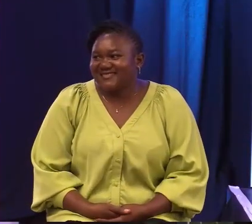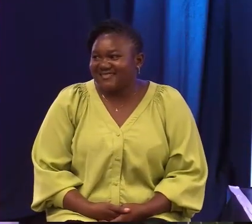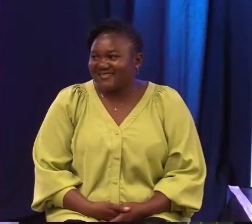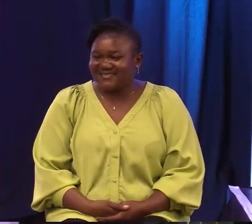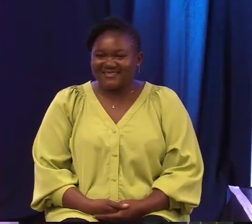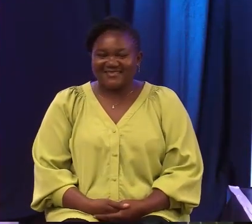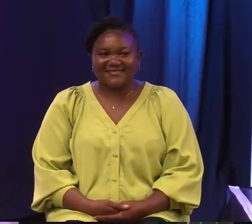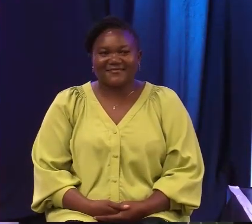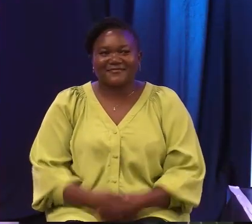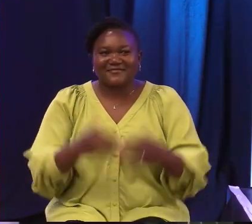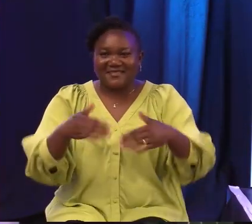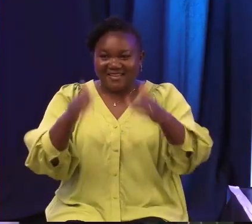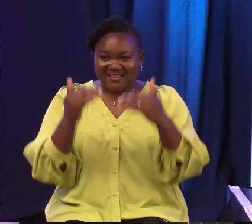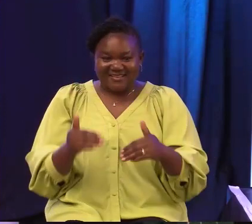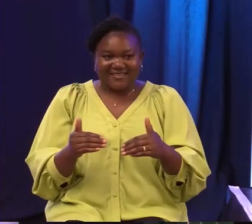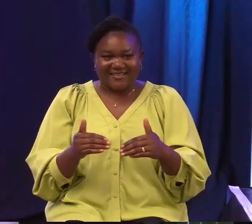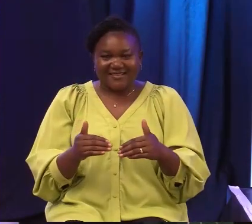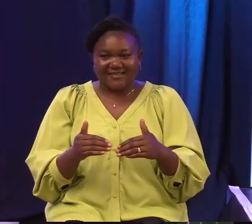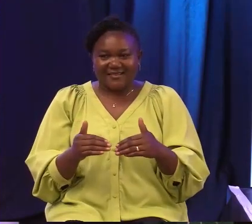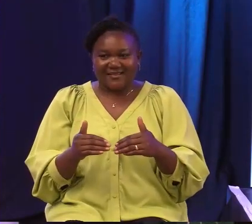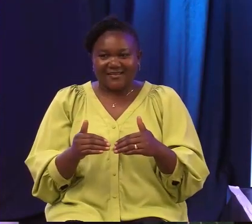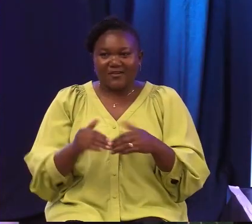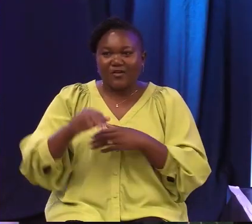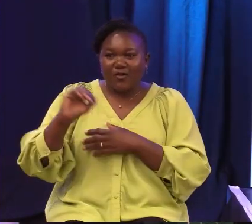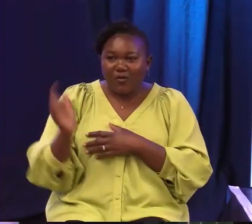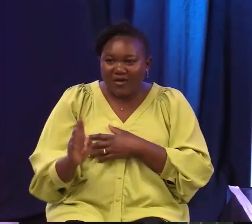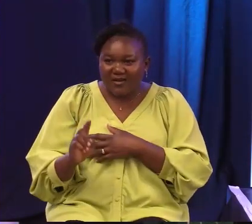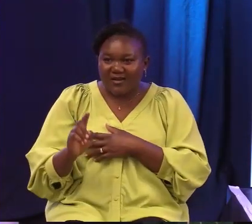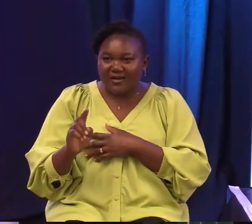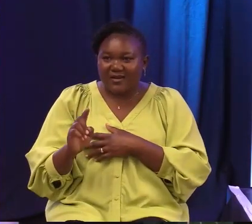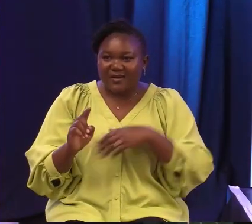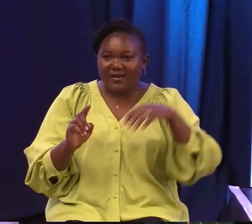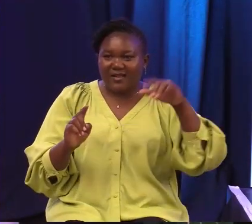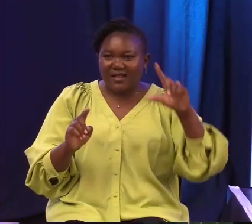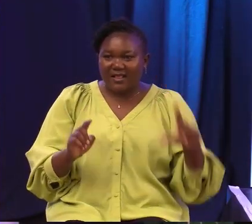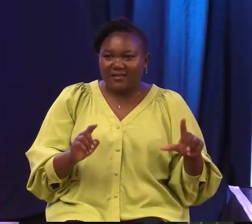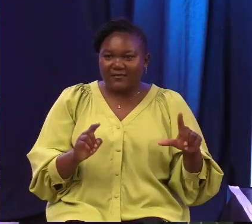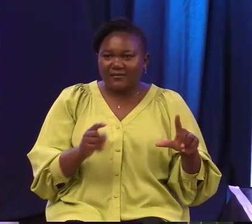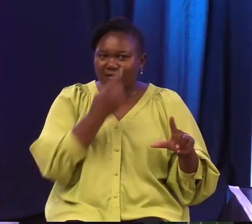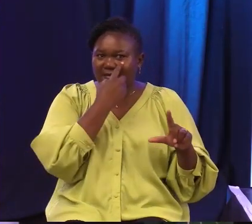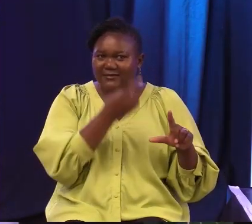ha. The next one is, what did the left eye say to the